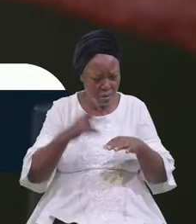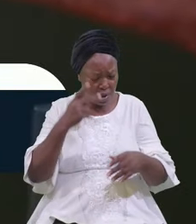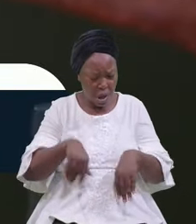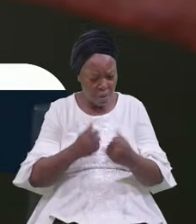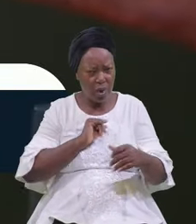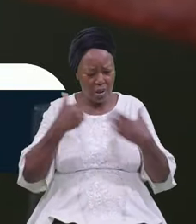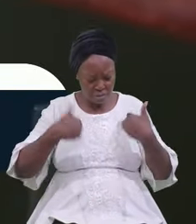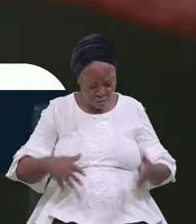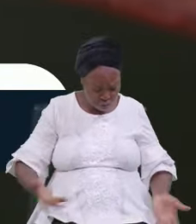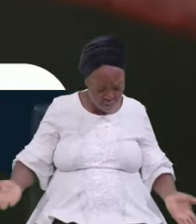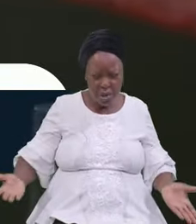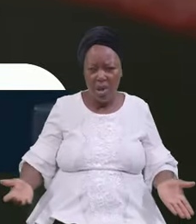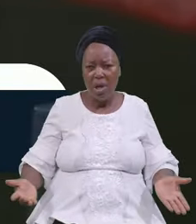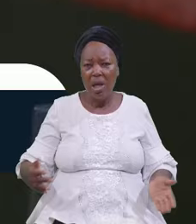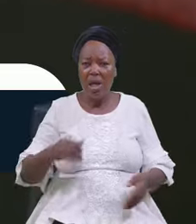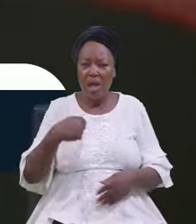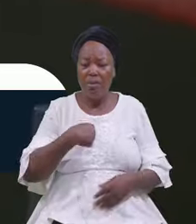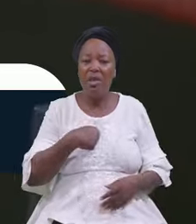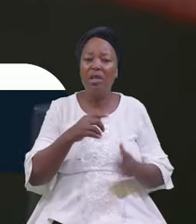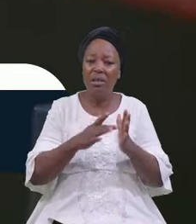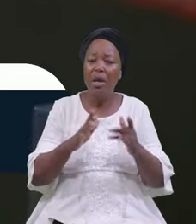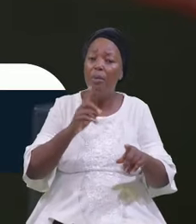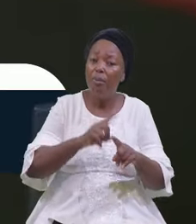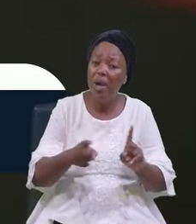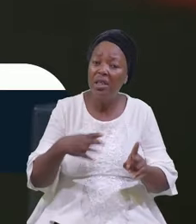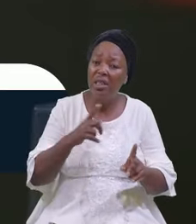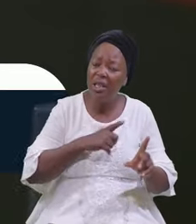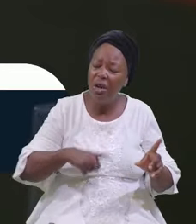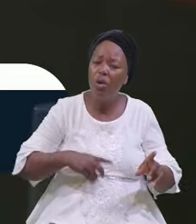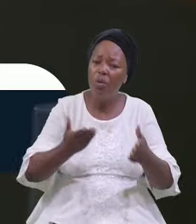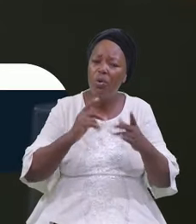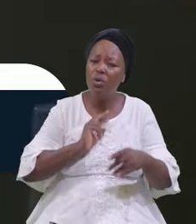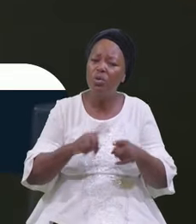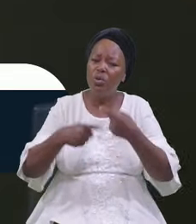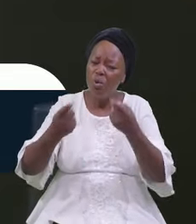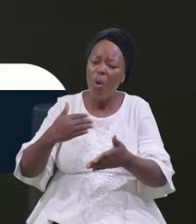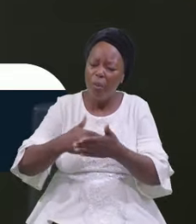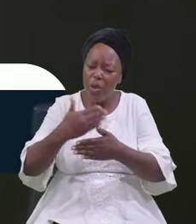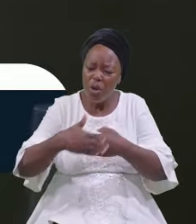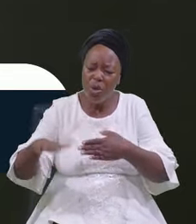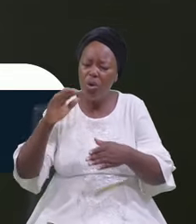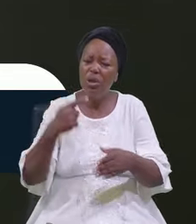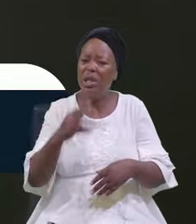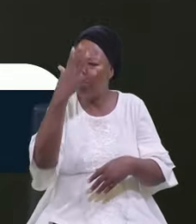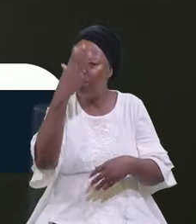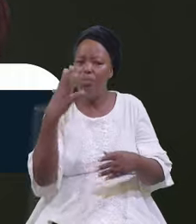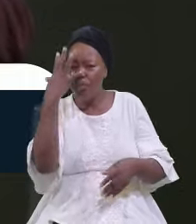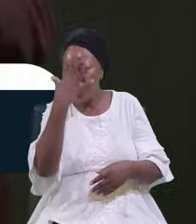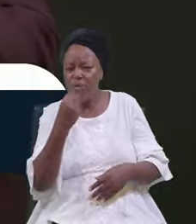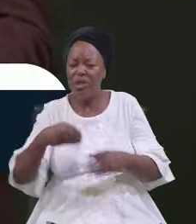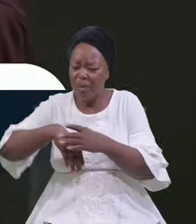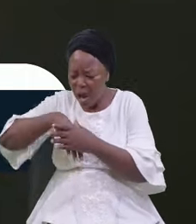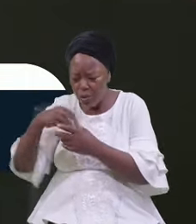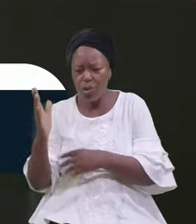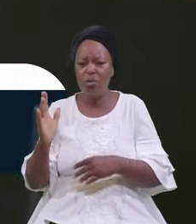something outward. But the Lord wants us to go beyond the beautiful exterior,